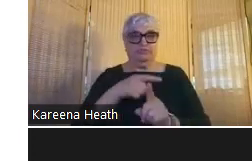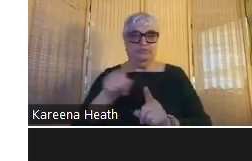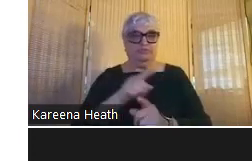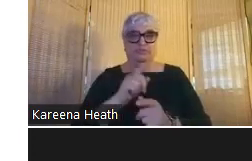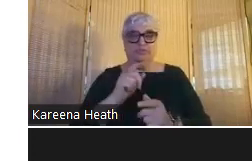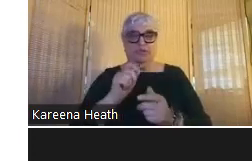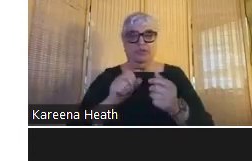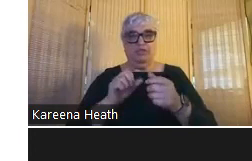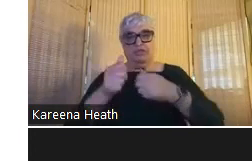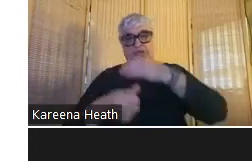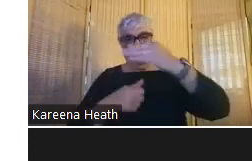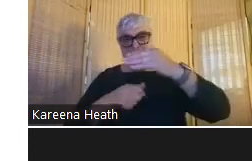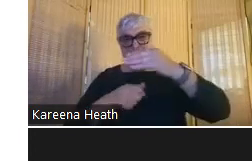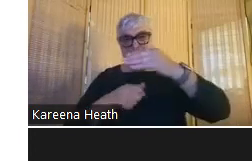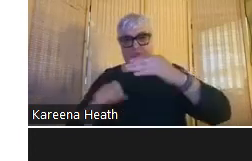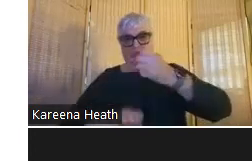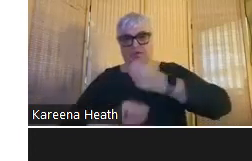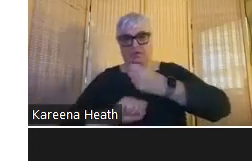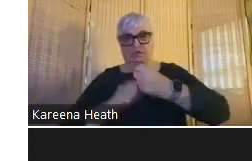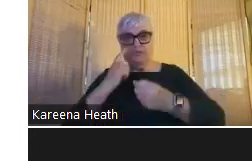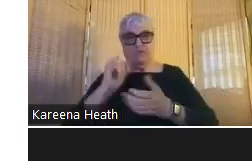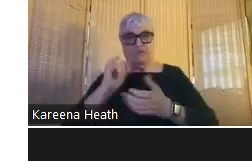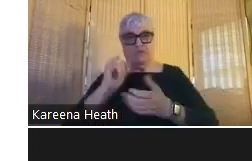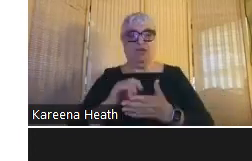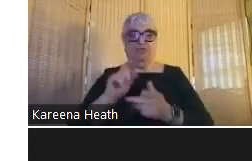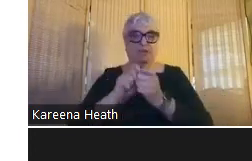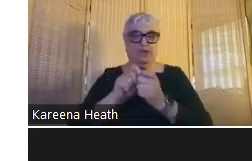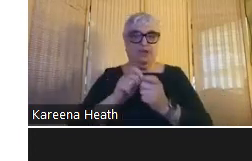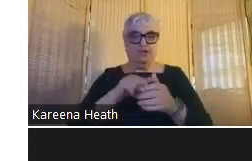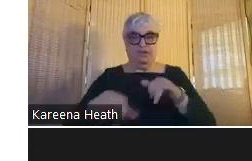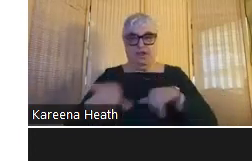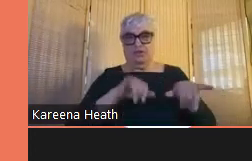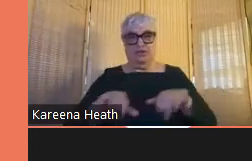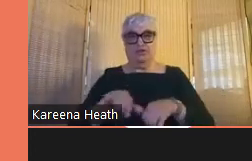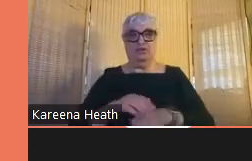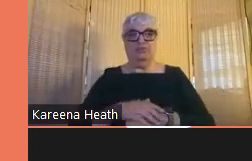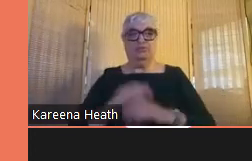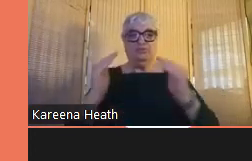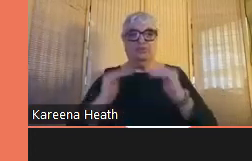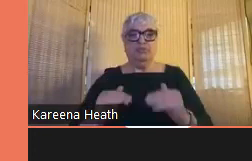sub-endorsement for the service that they're going to provide for those particular standards. Next slide.